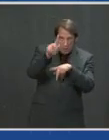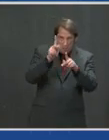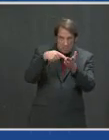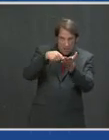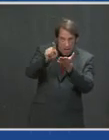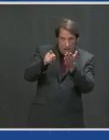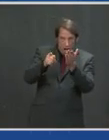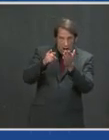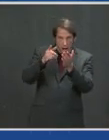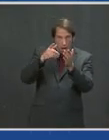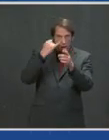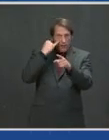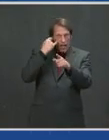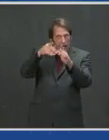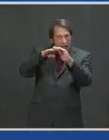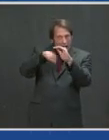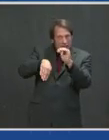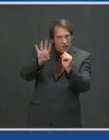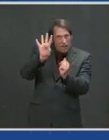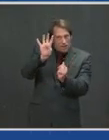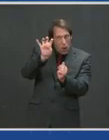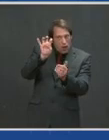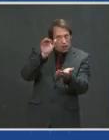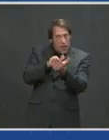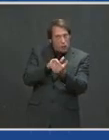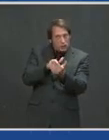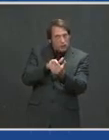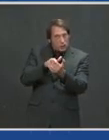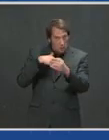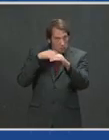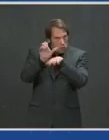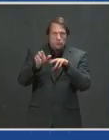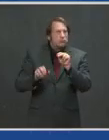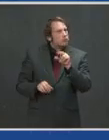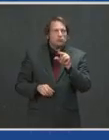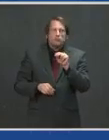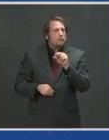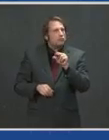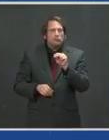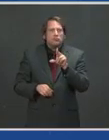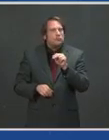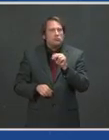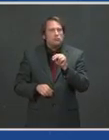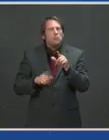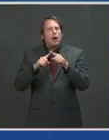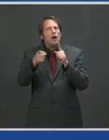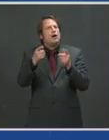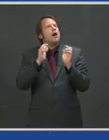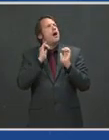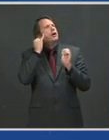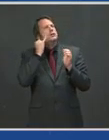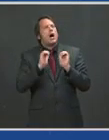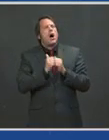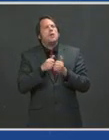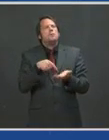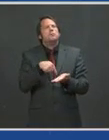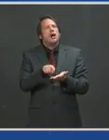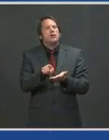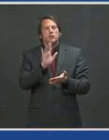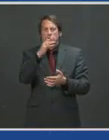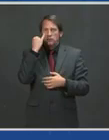If others have ideas out there on how to pay for this investment, without violating that rule, they should come